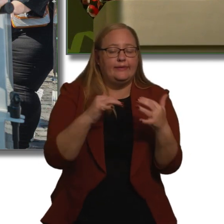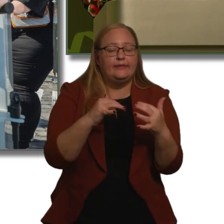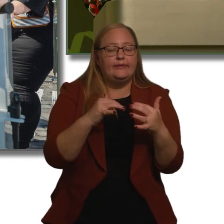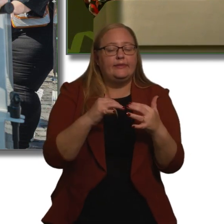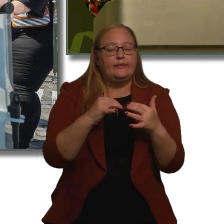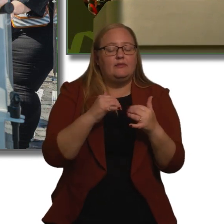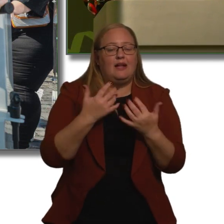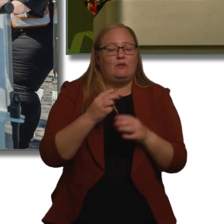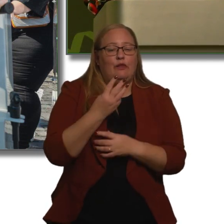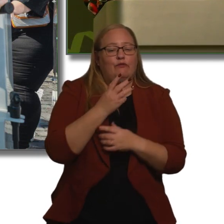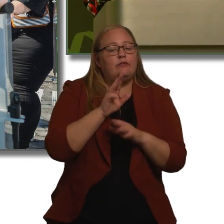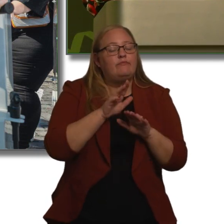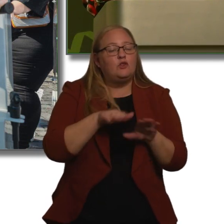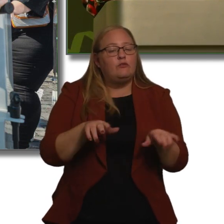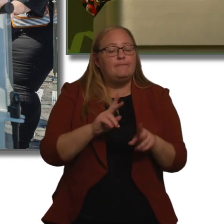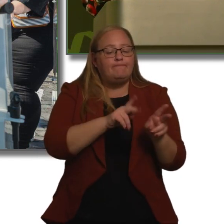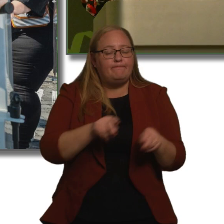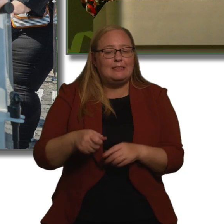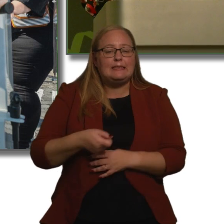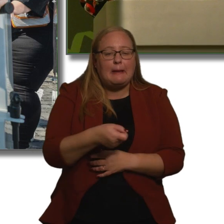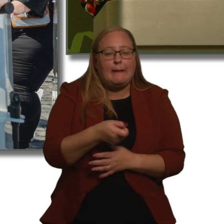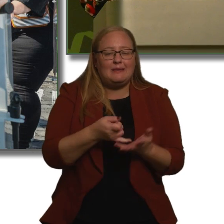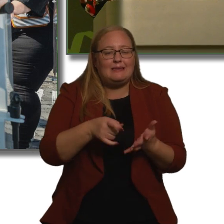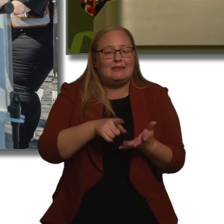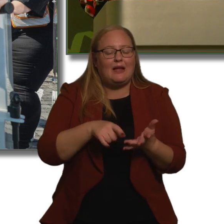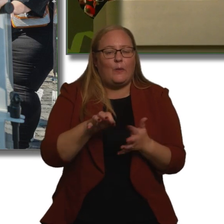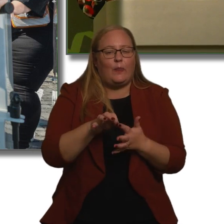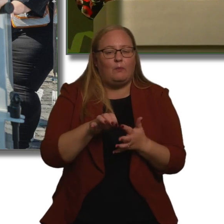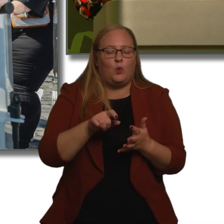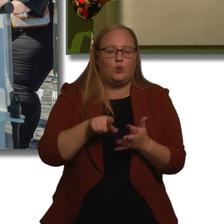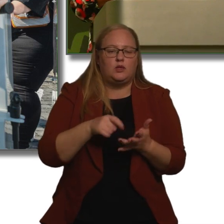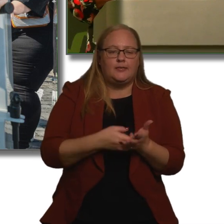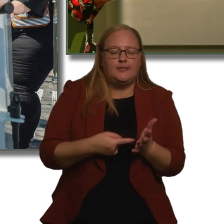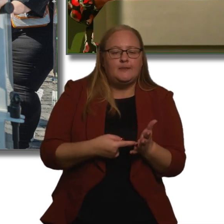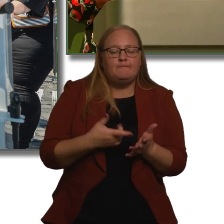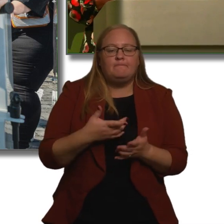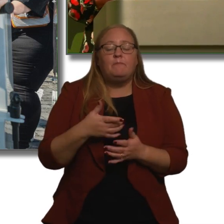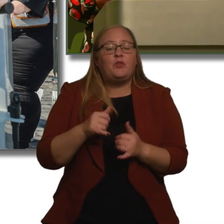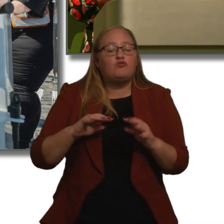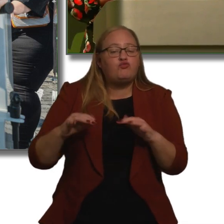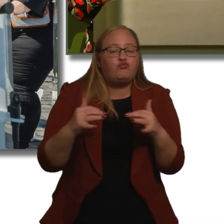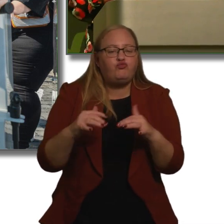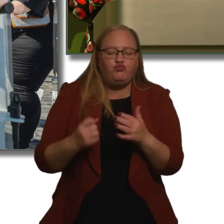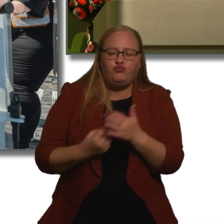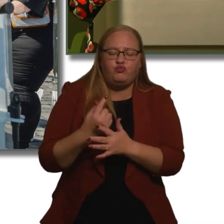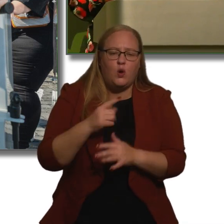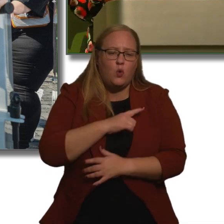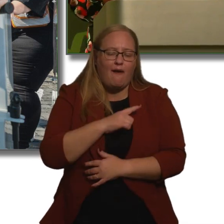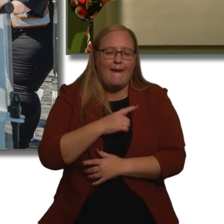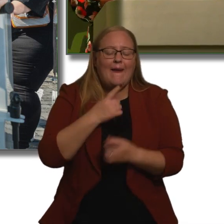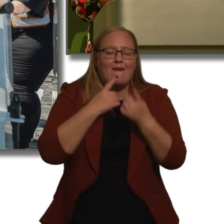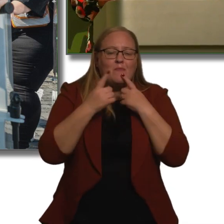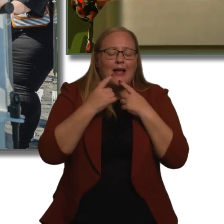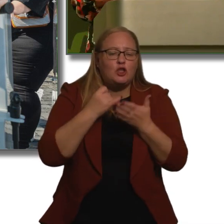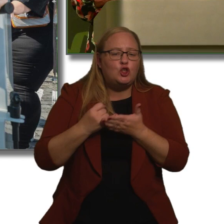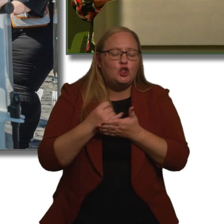of 3 children in Southport. The riots were fueled by misinformation, disinformation, which